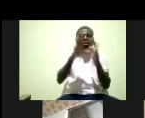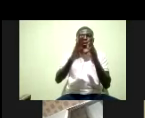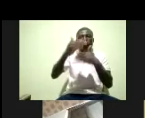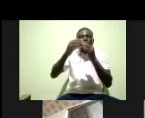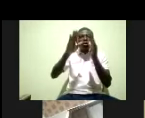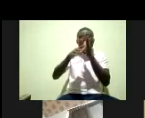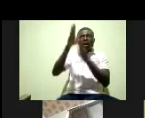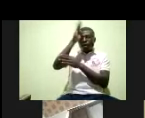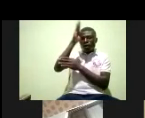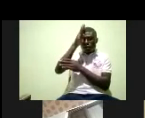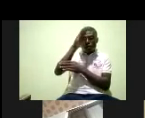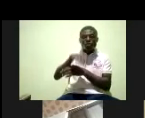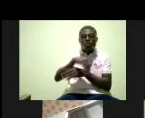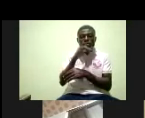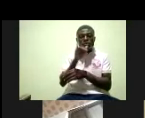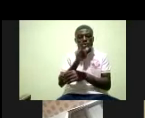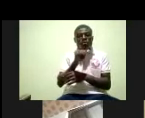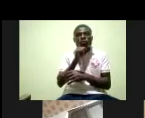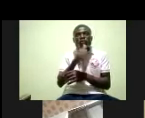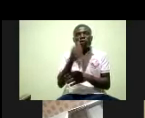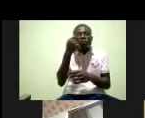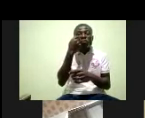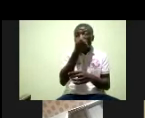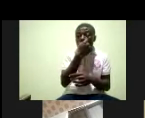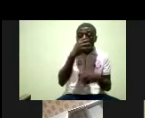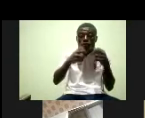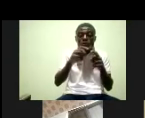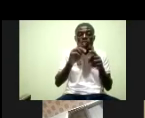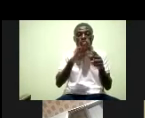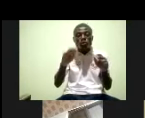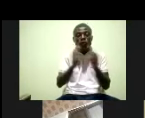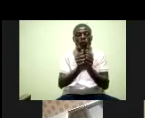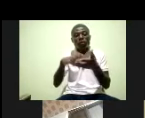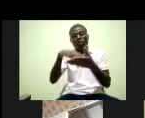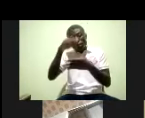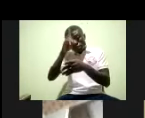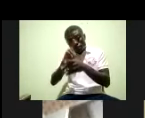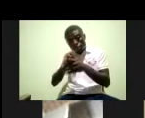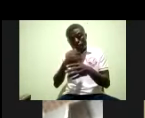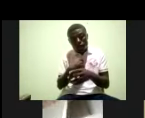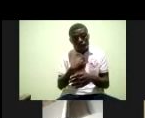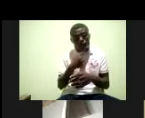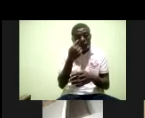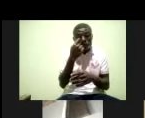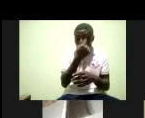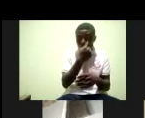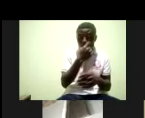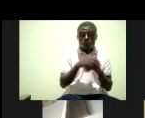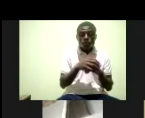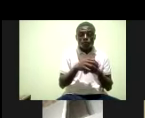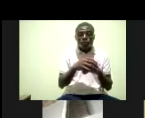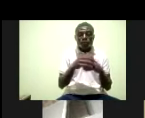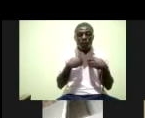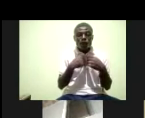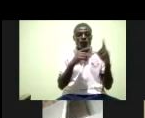not optical or the vision problem. The children with learning disabilities or visual processing disorders have a 20/20 vision.